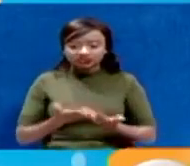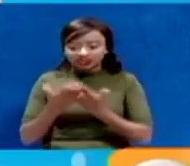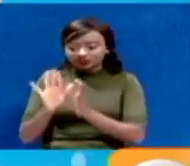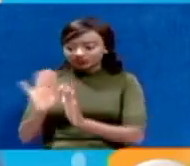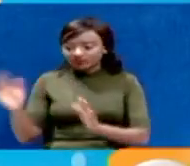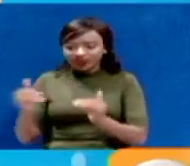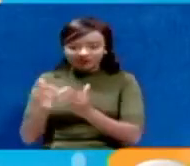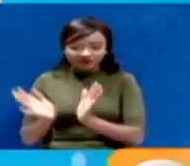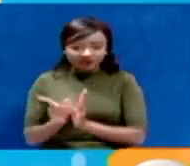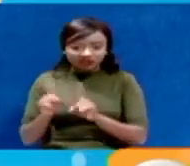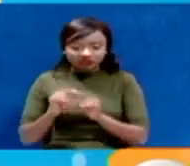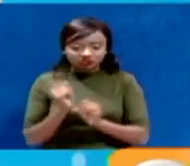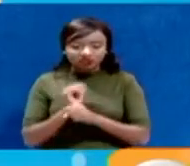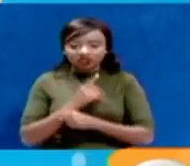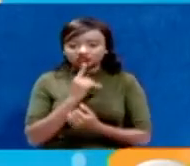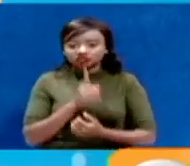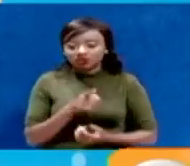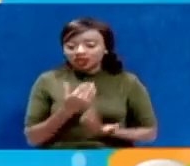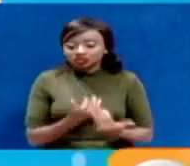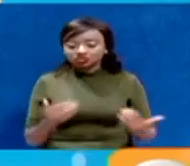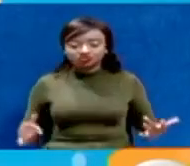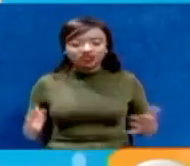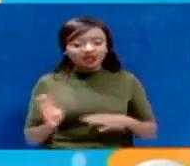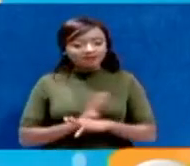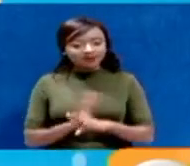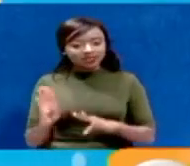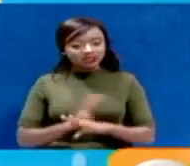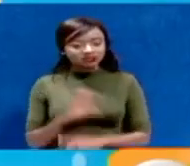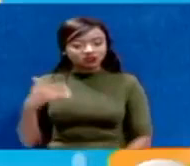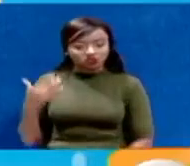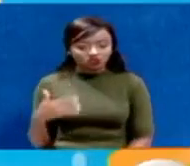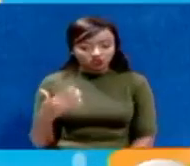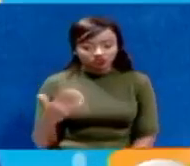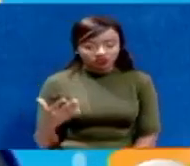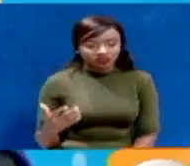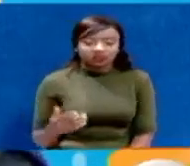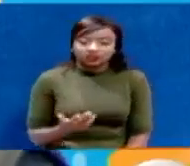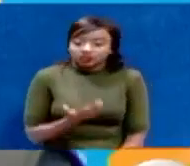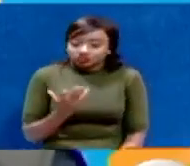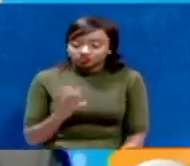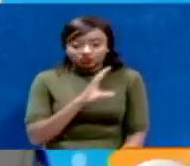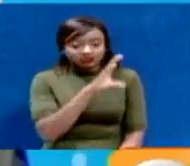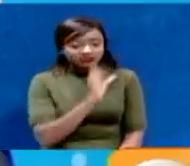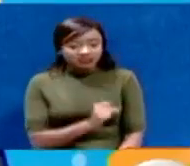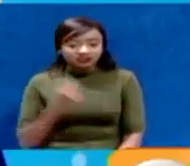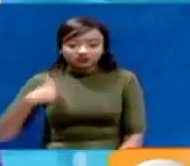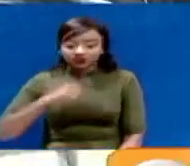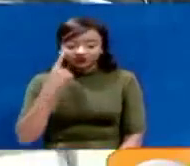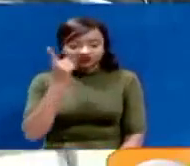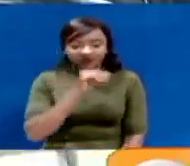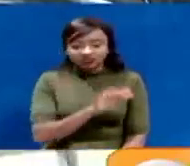families and, you know, keeping the children occupied in the things that they're doing. So, Waziri, we've seen that growth,